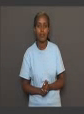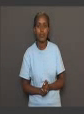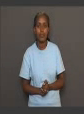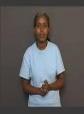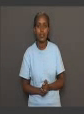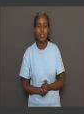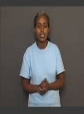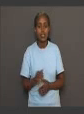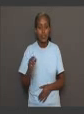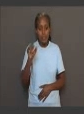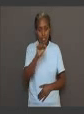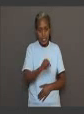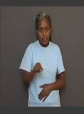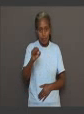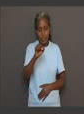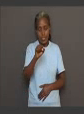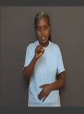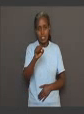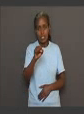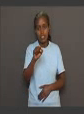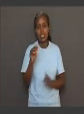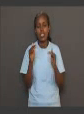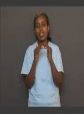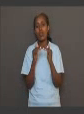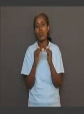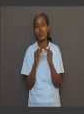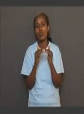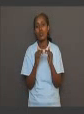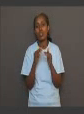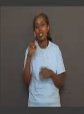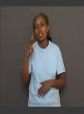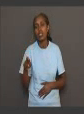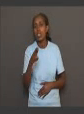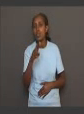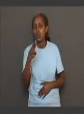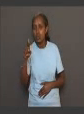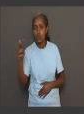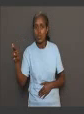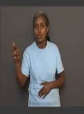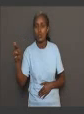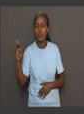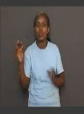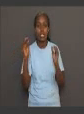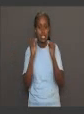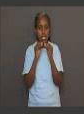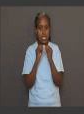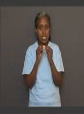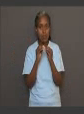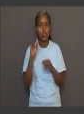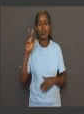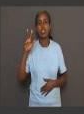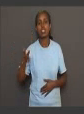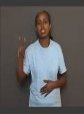For this sphere, R is equal to the square root of the sum of